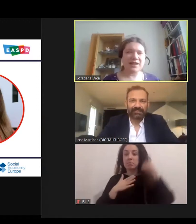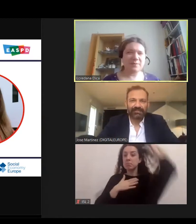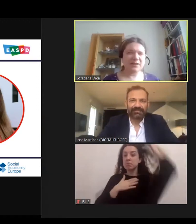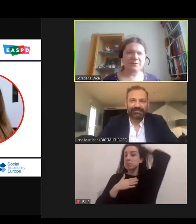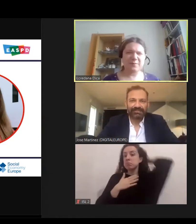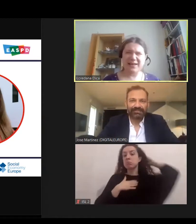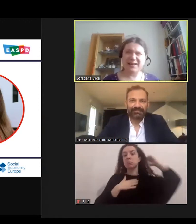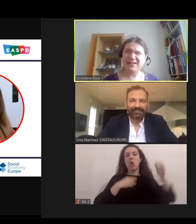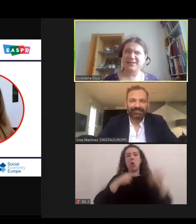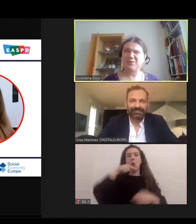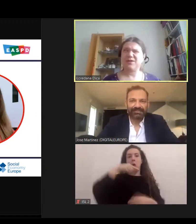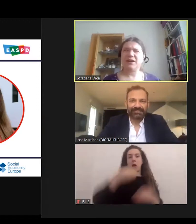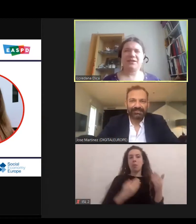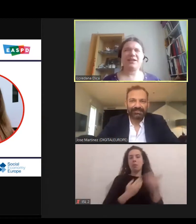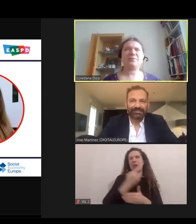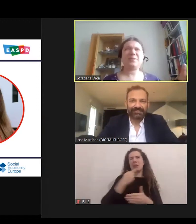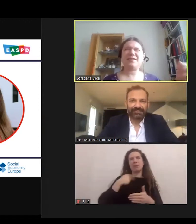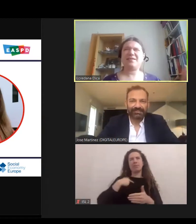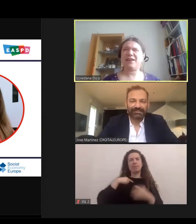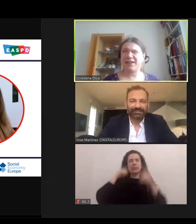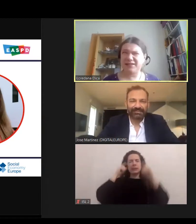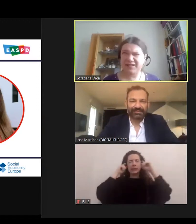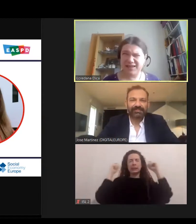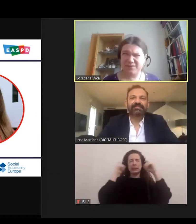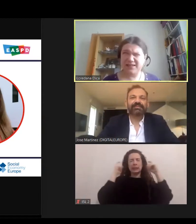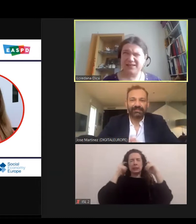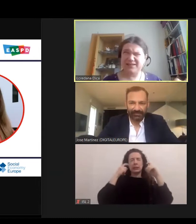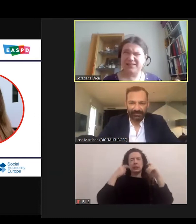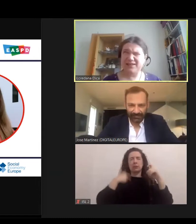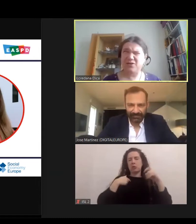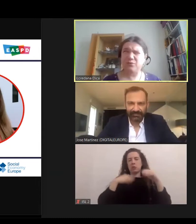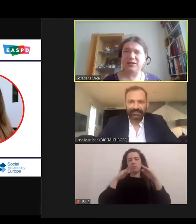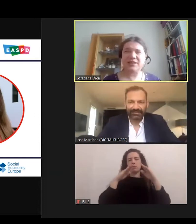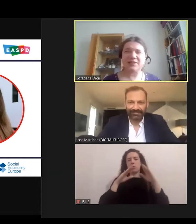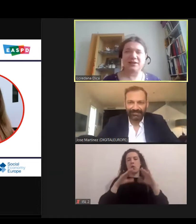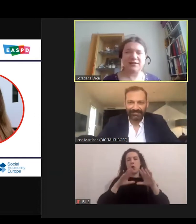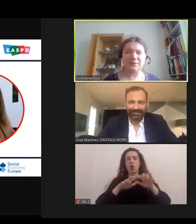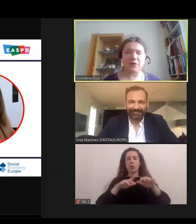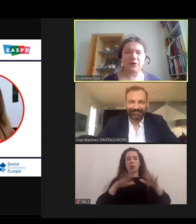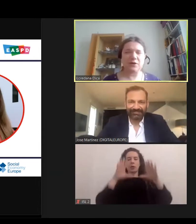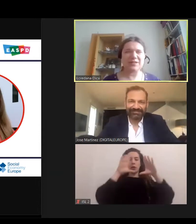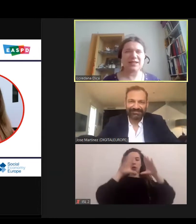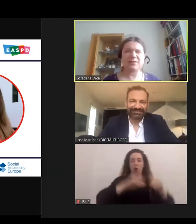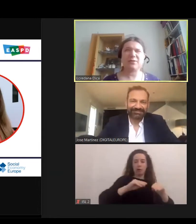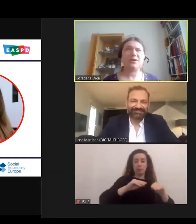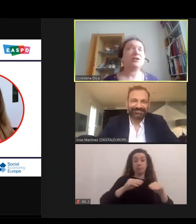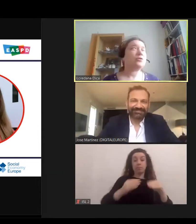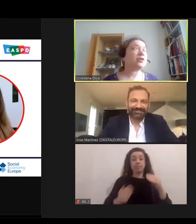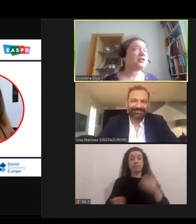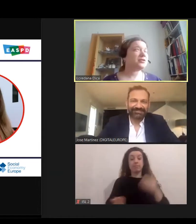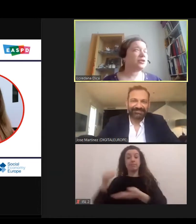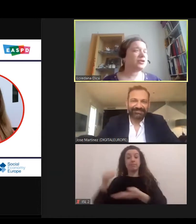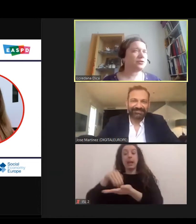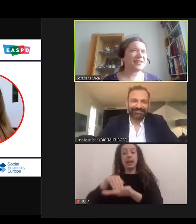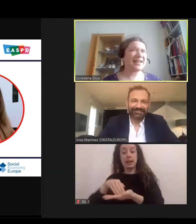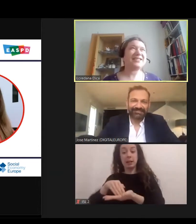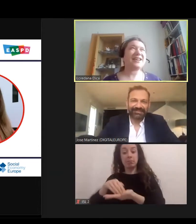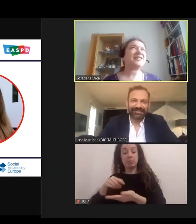what are, according to your opinion, the key advantages of online education for students with disability? You can just